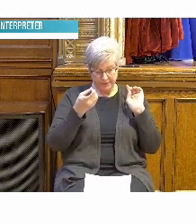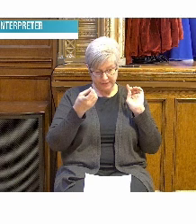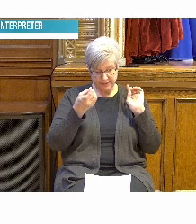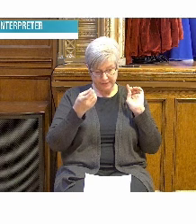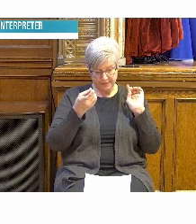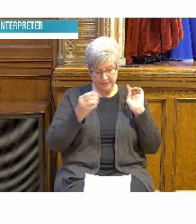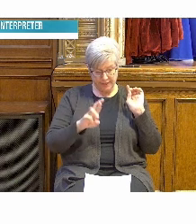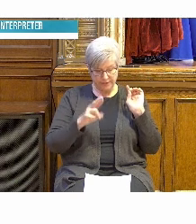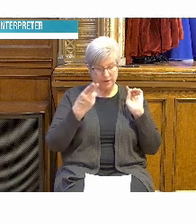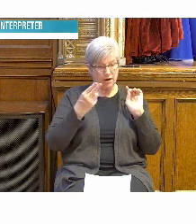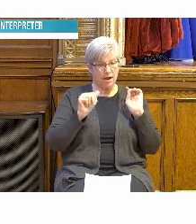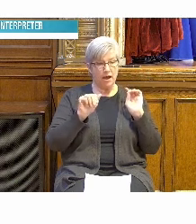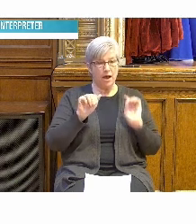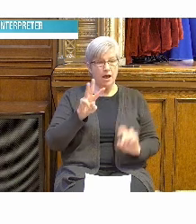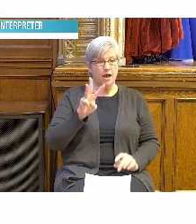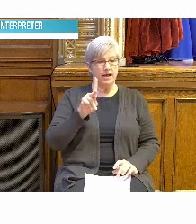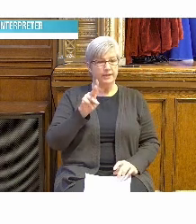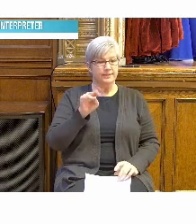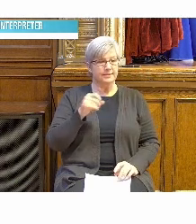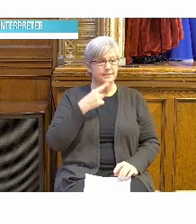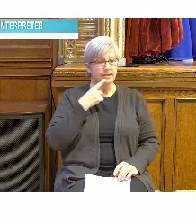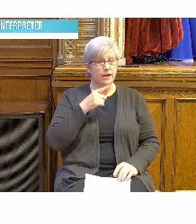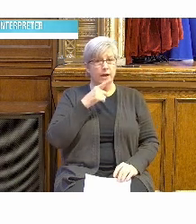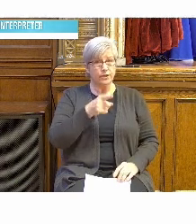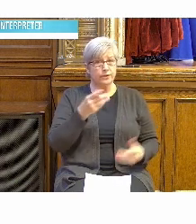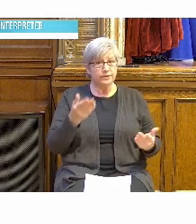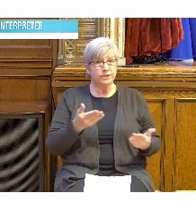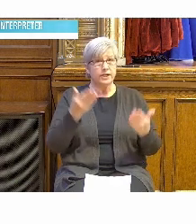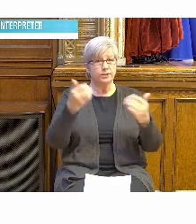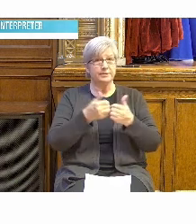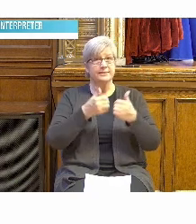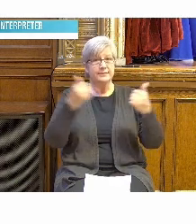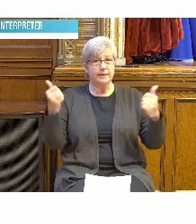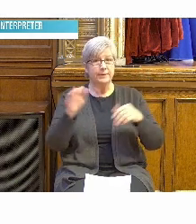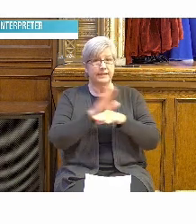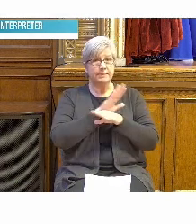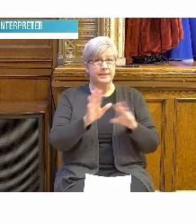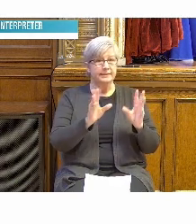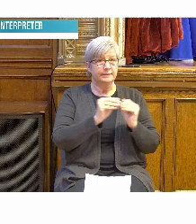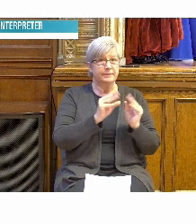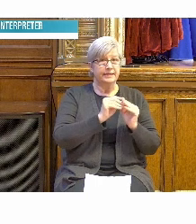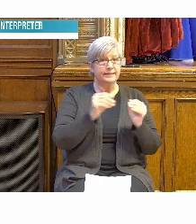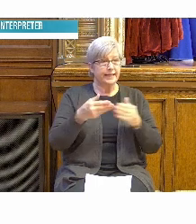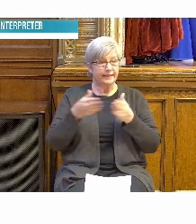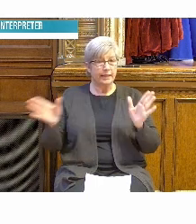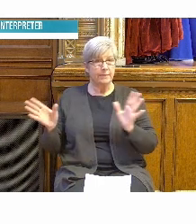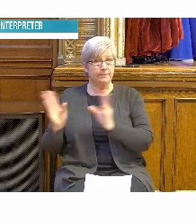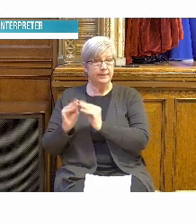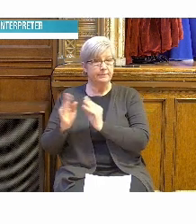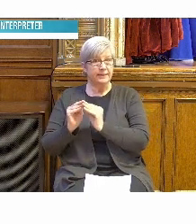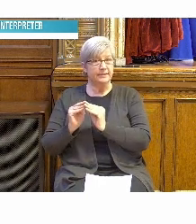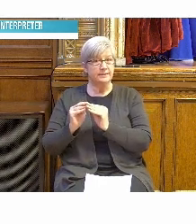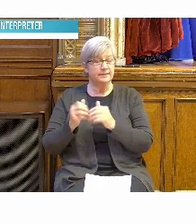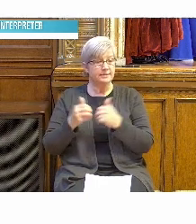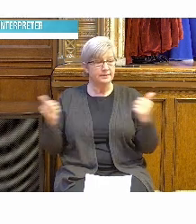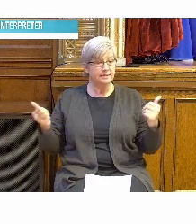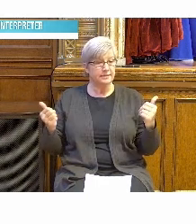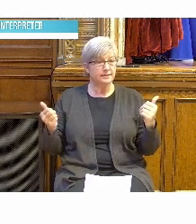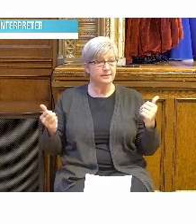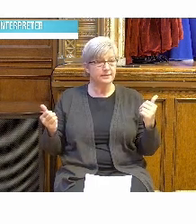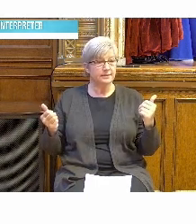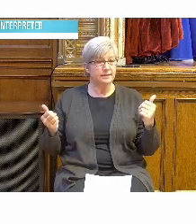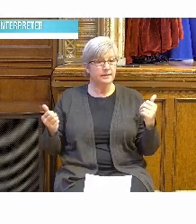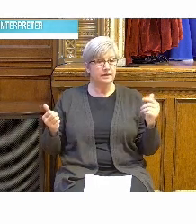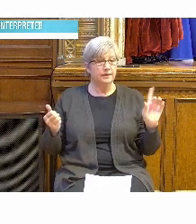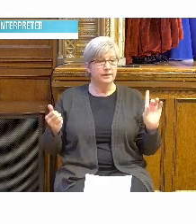you suggesting that we separate the business meetings, go back to separating the business meeting and the public hearings?